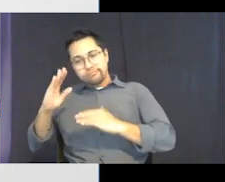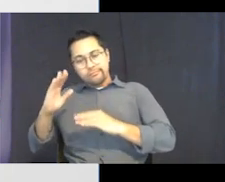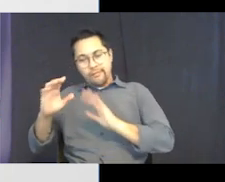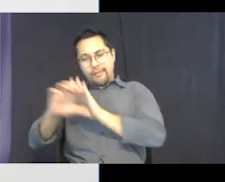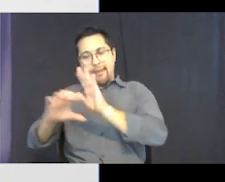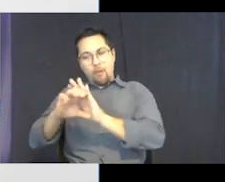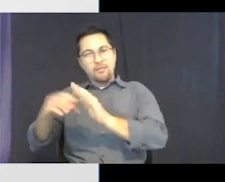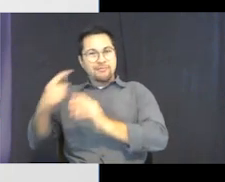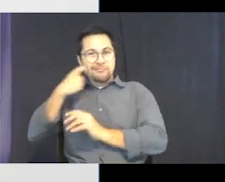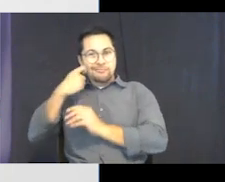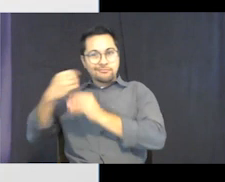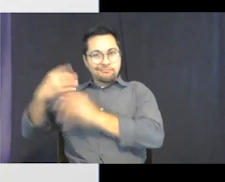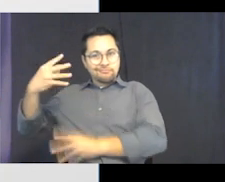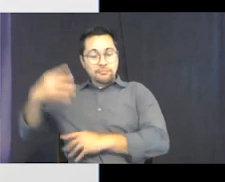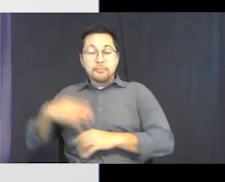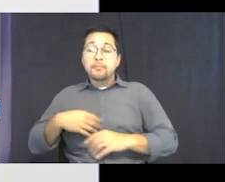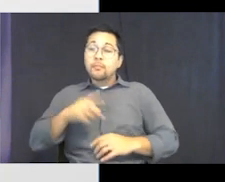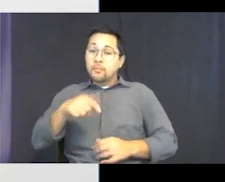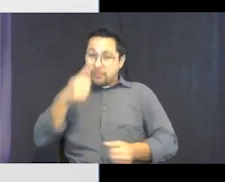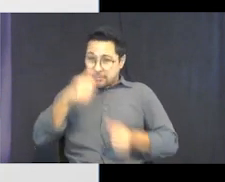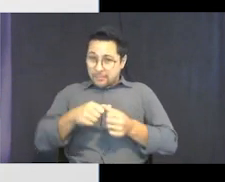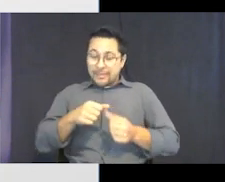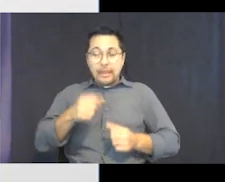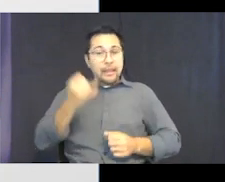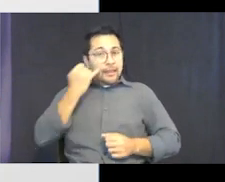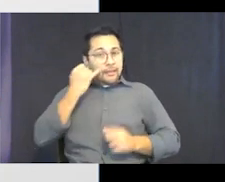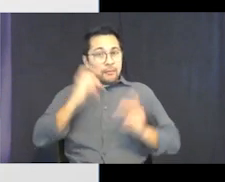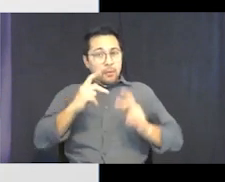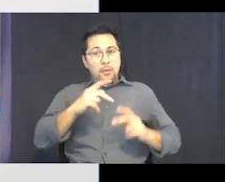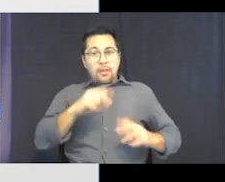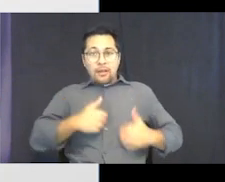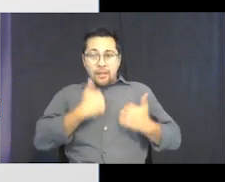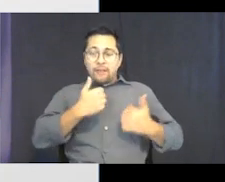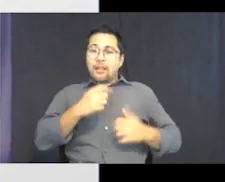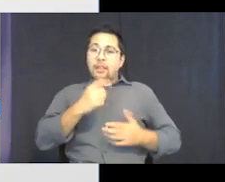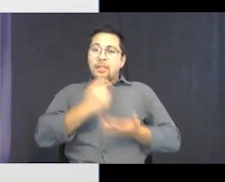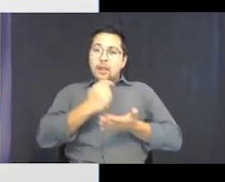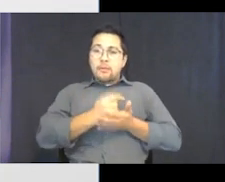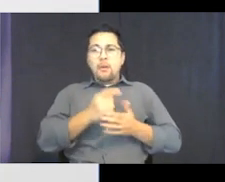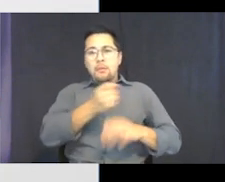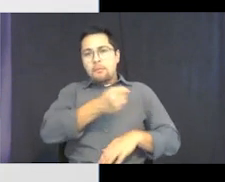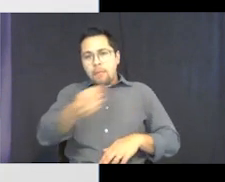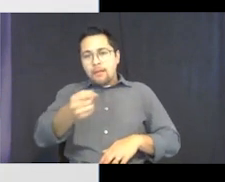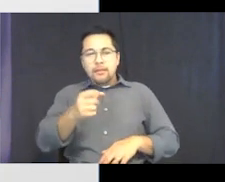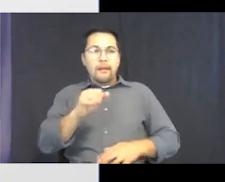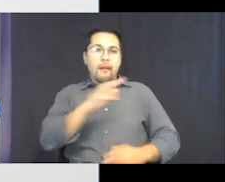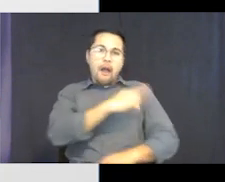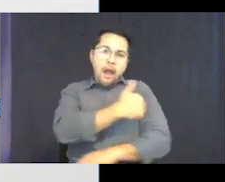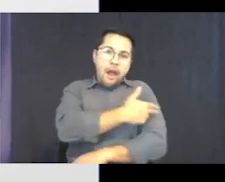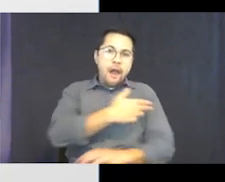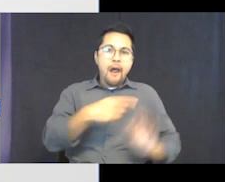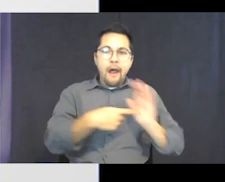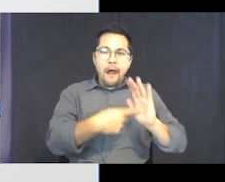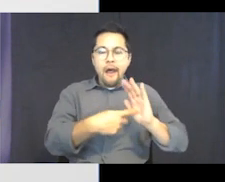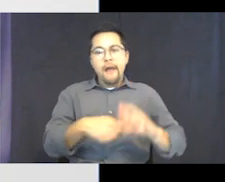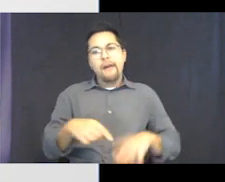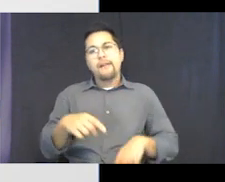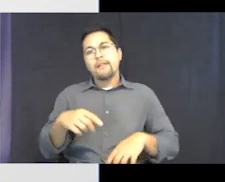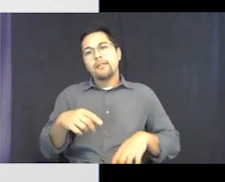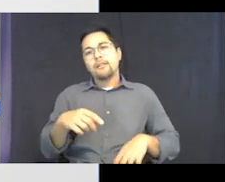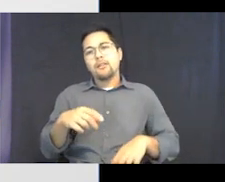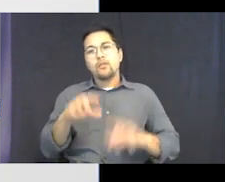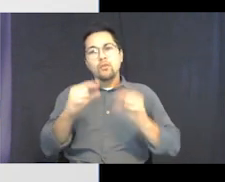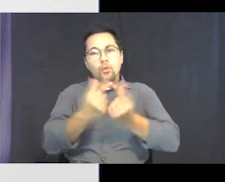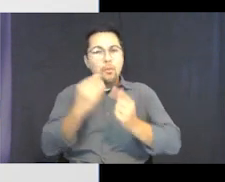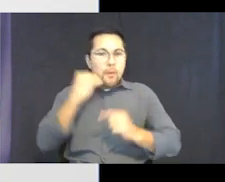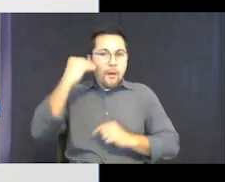important to note is that individuals residing in therapeutic placements, such as hospitals, residential treatment centers, therapeutic